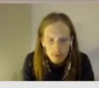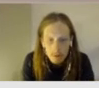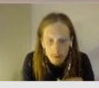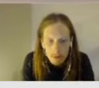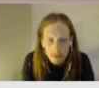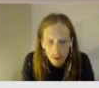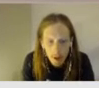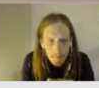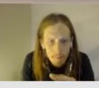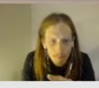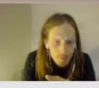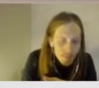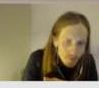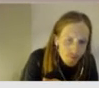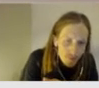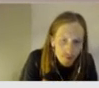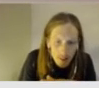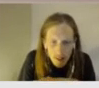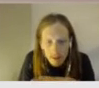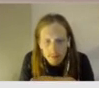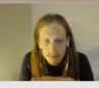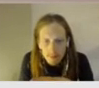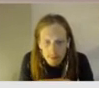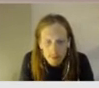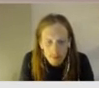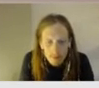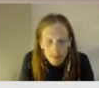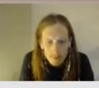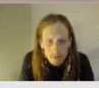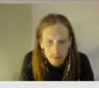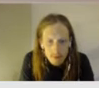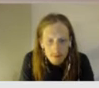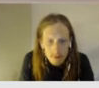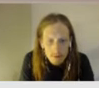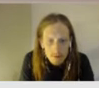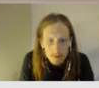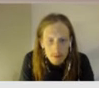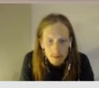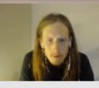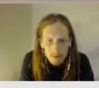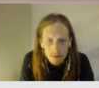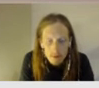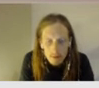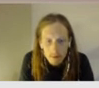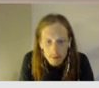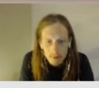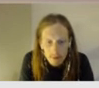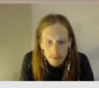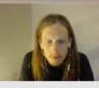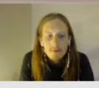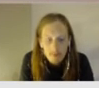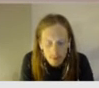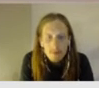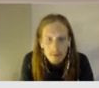York and the subway gang series. Really, really intense stuff. I like Mary Ellen Mark a lot.